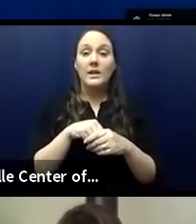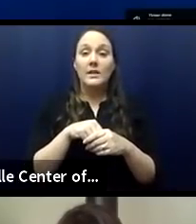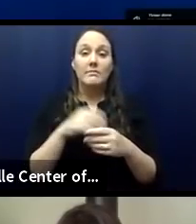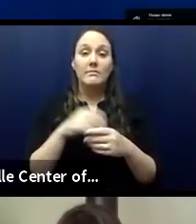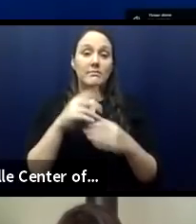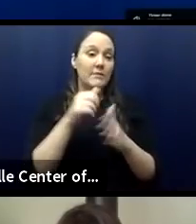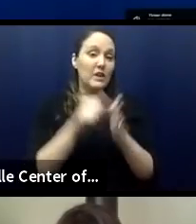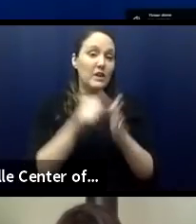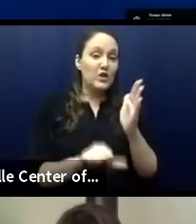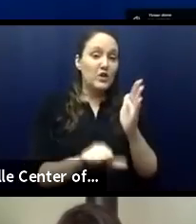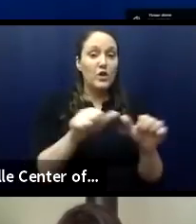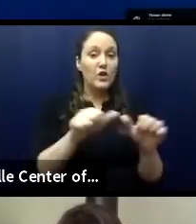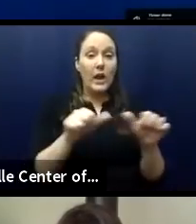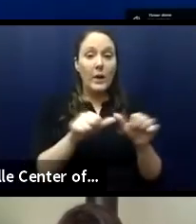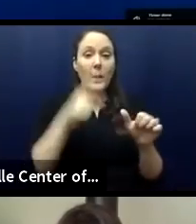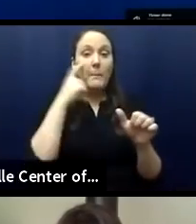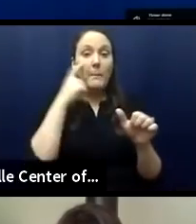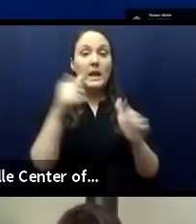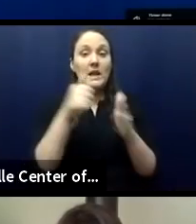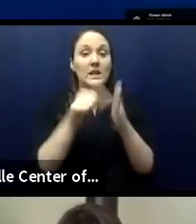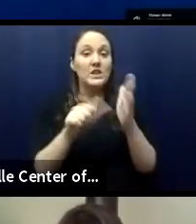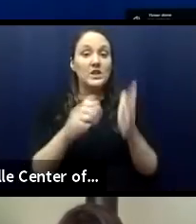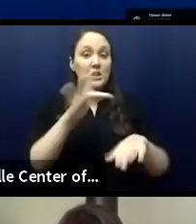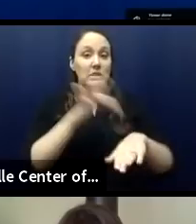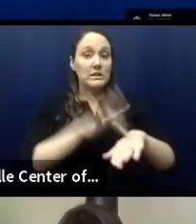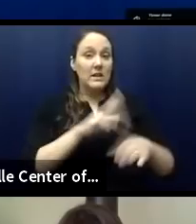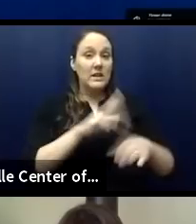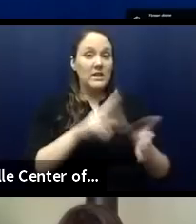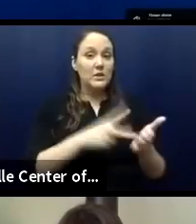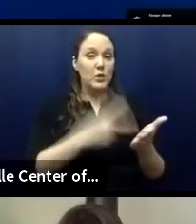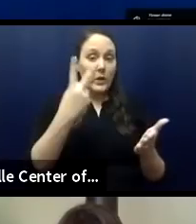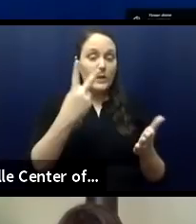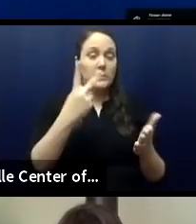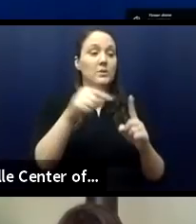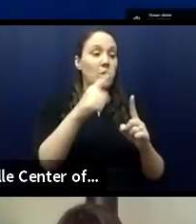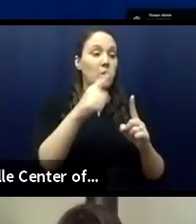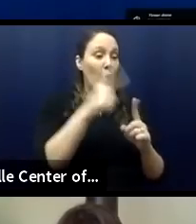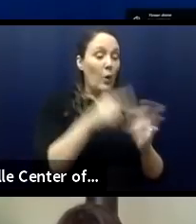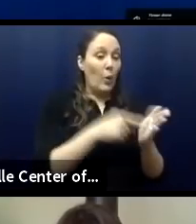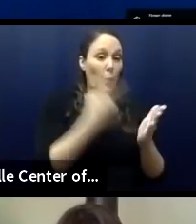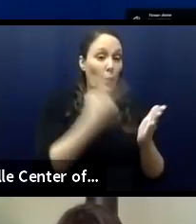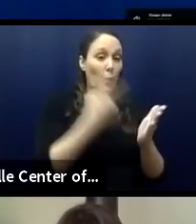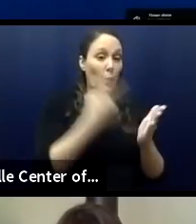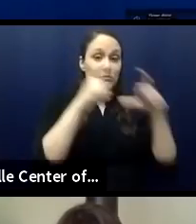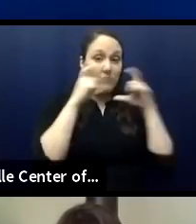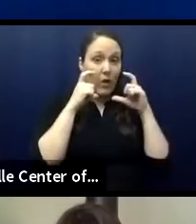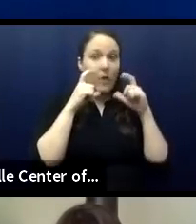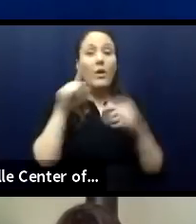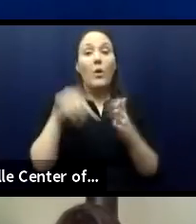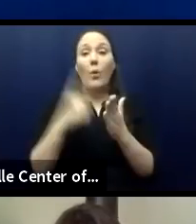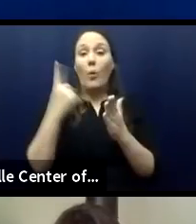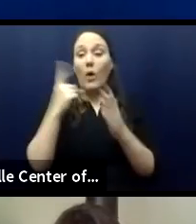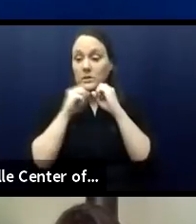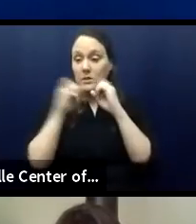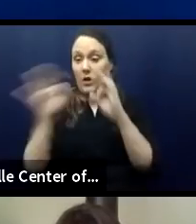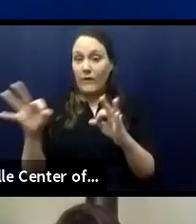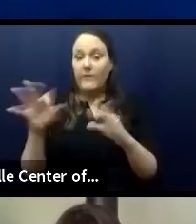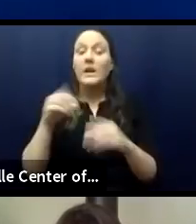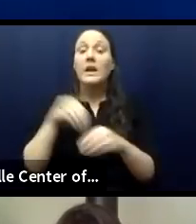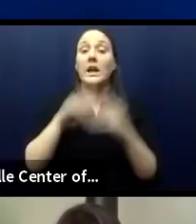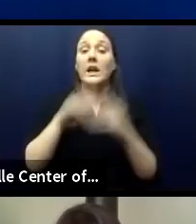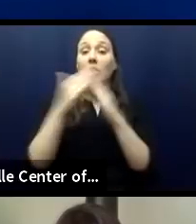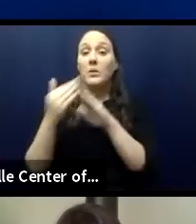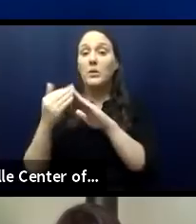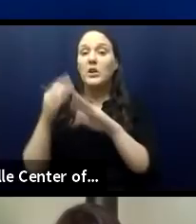arena because the surgeon touches them twice, once to put it on, once to take it off. Out in the community, people touch their masks